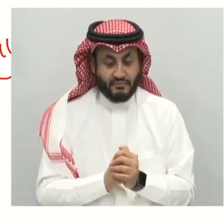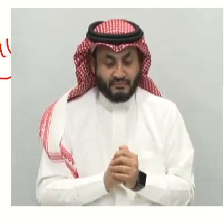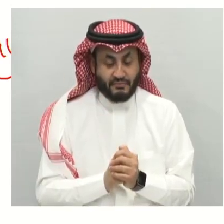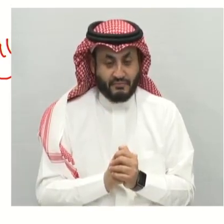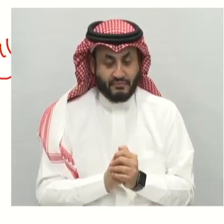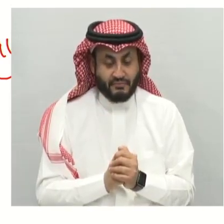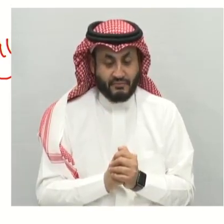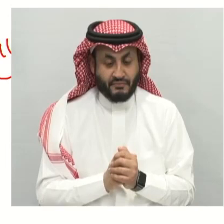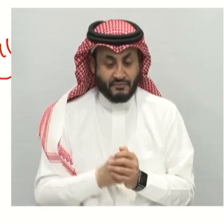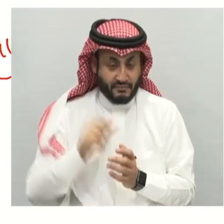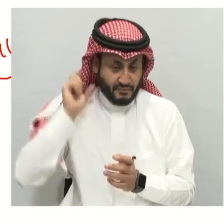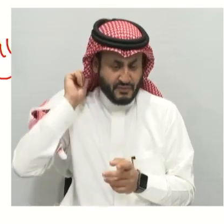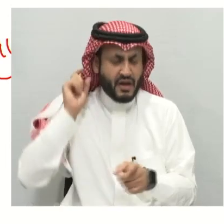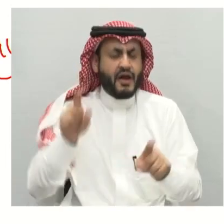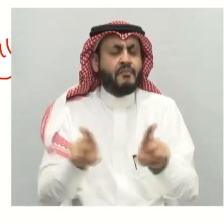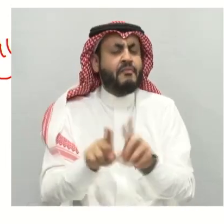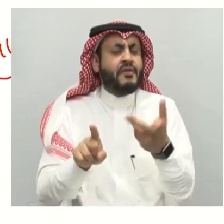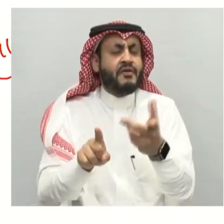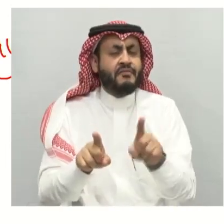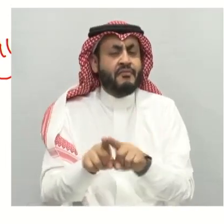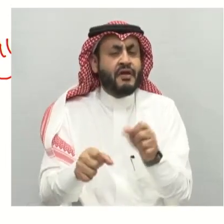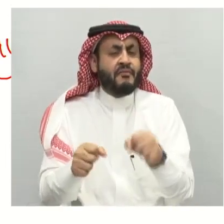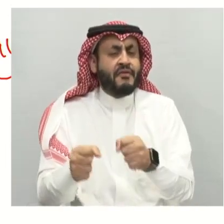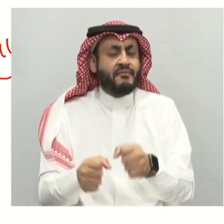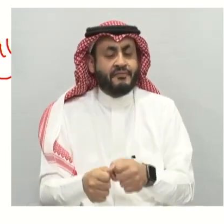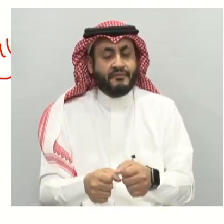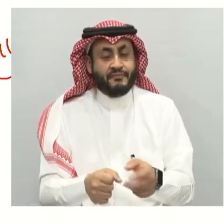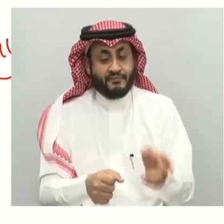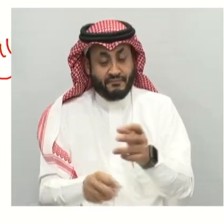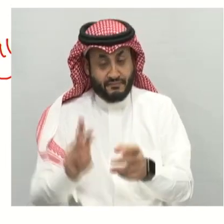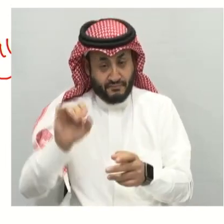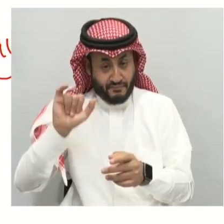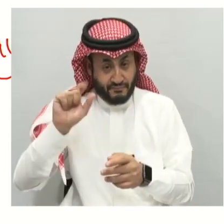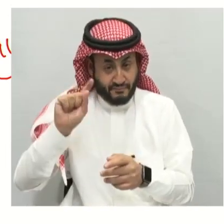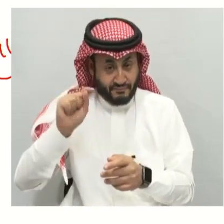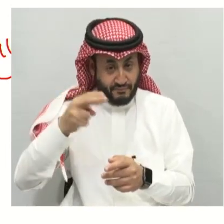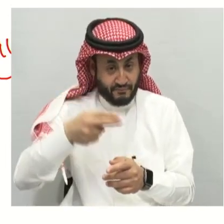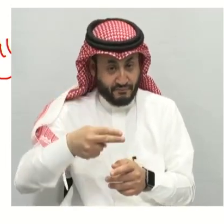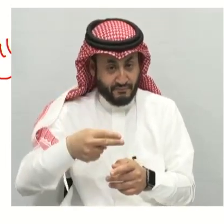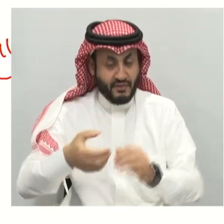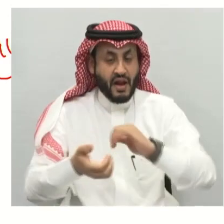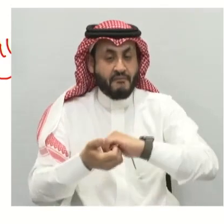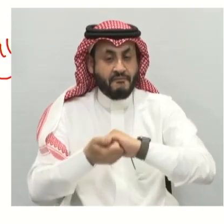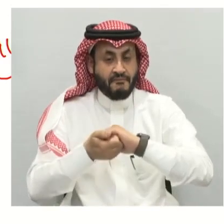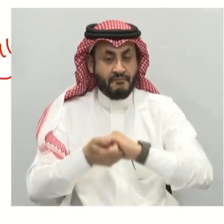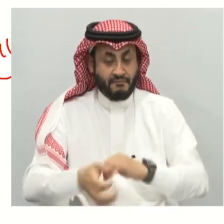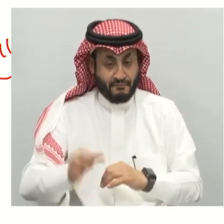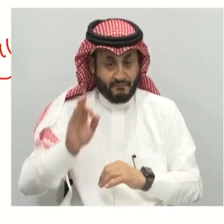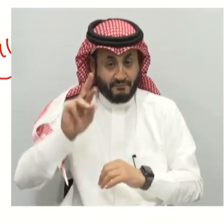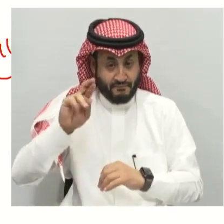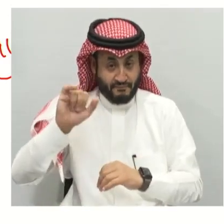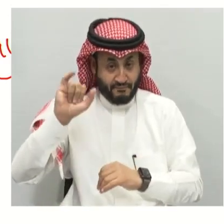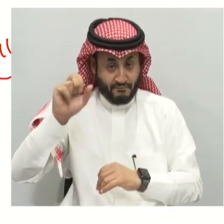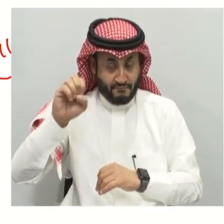Who are they going to play with? They're going to play with friends. Remember the word